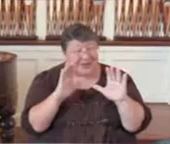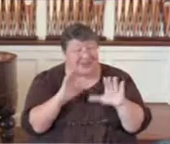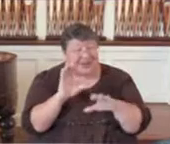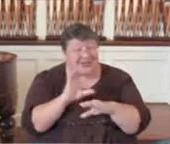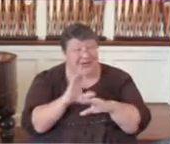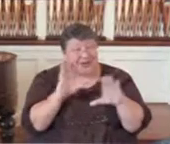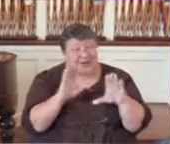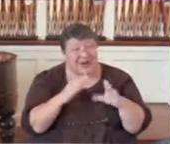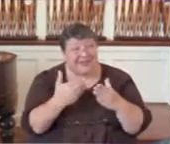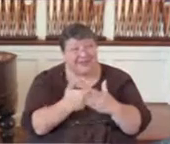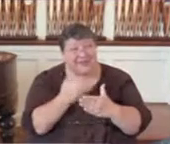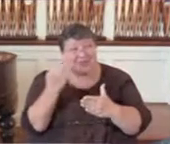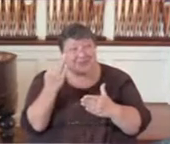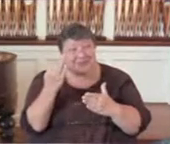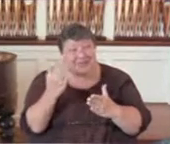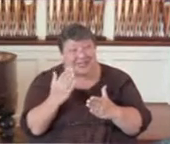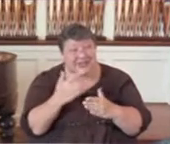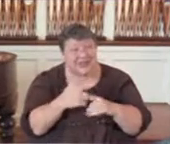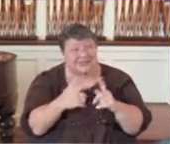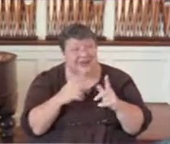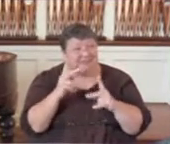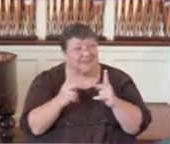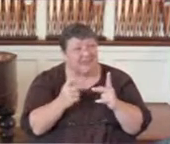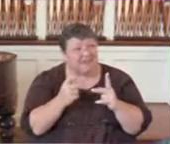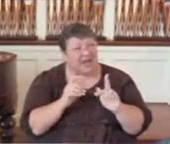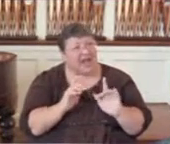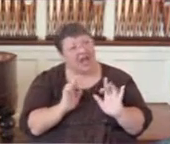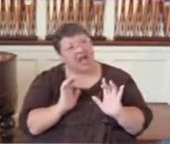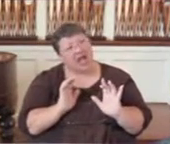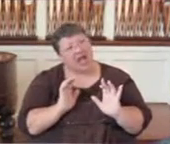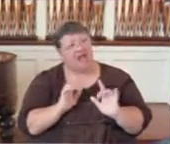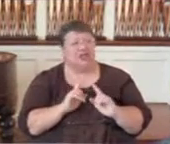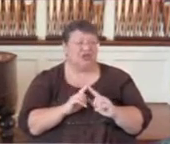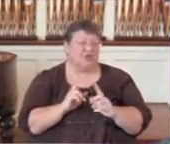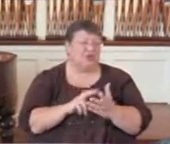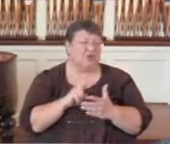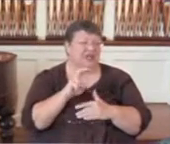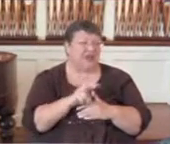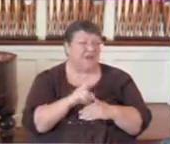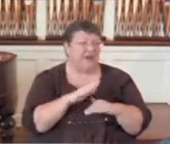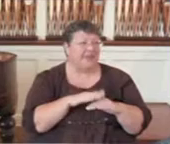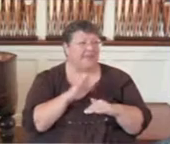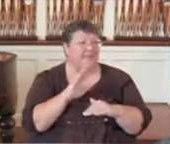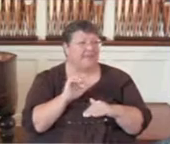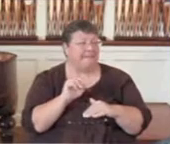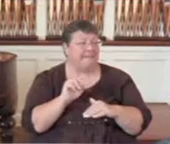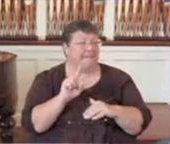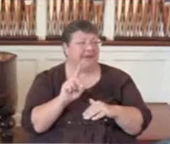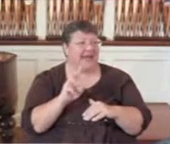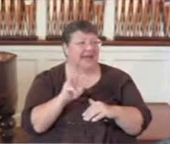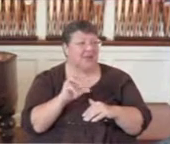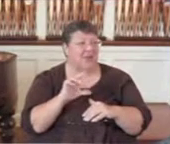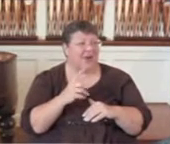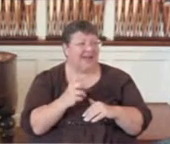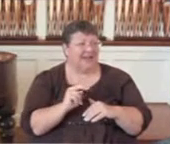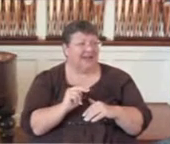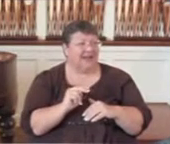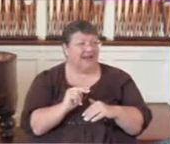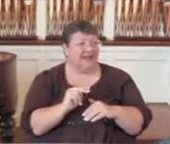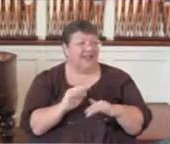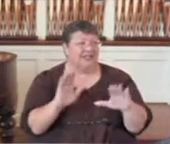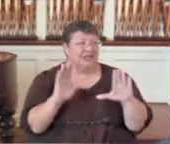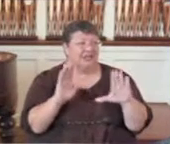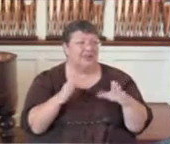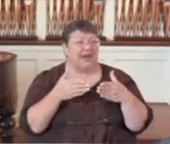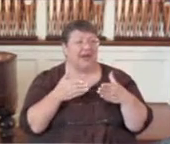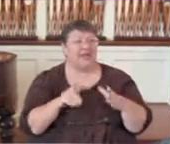church and the wonderful new minister, but people are a little reluctant maybe to jump on that bandwagon. But it's a